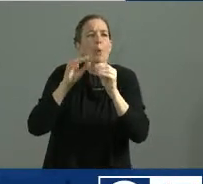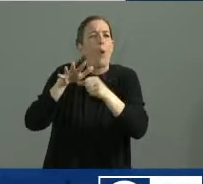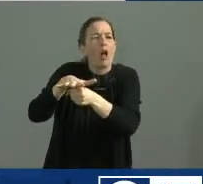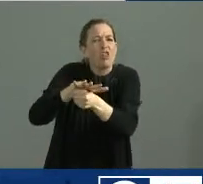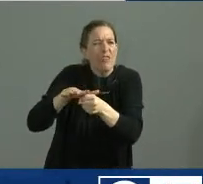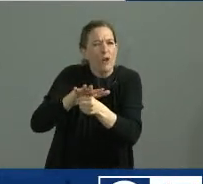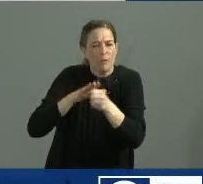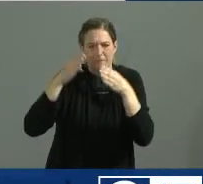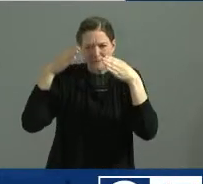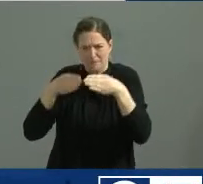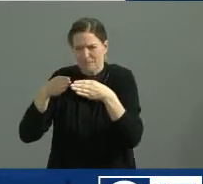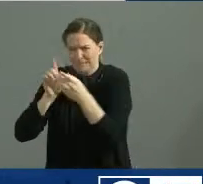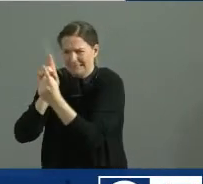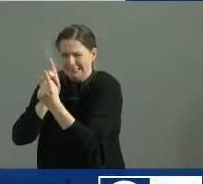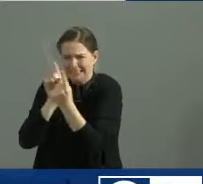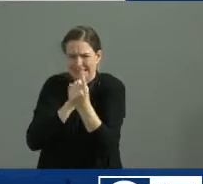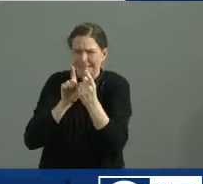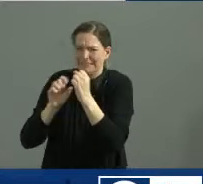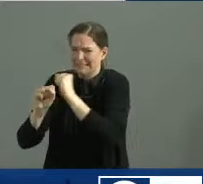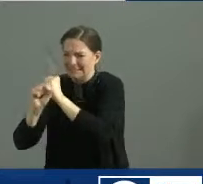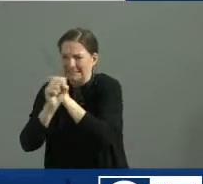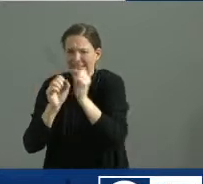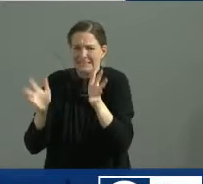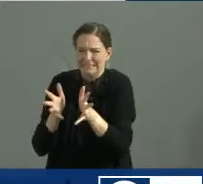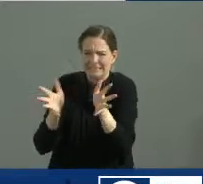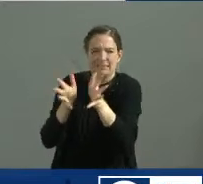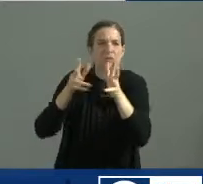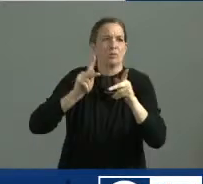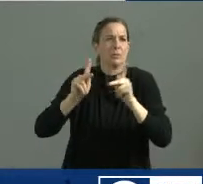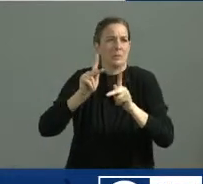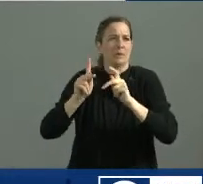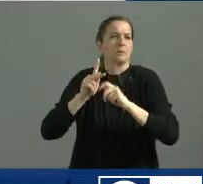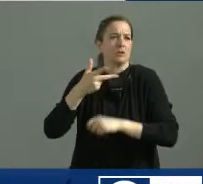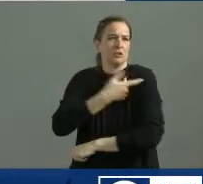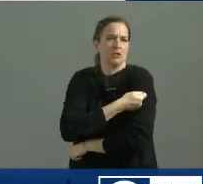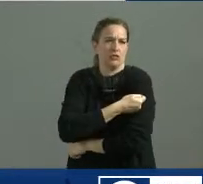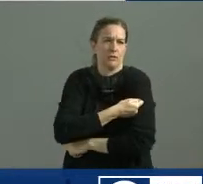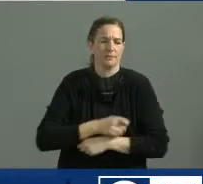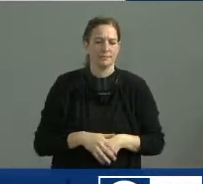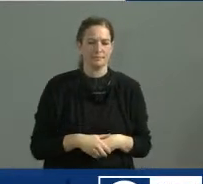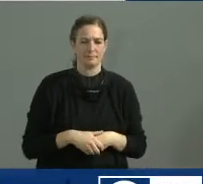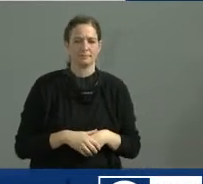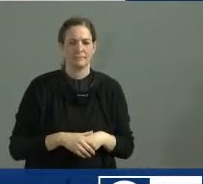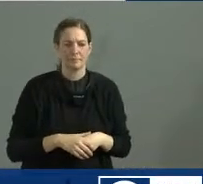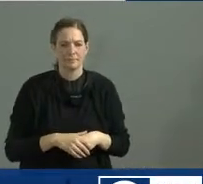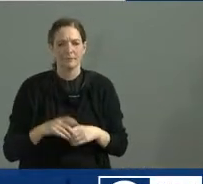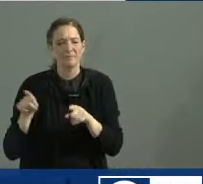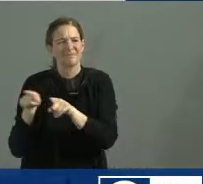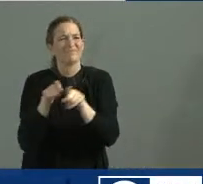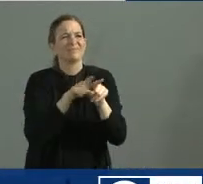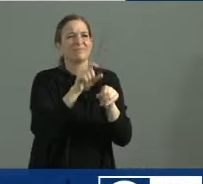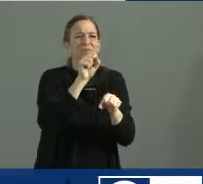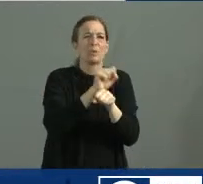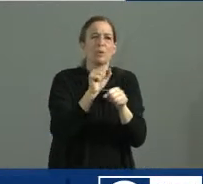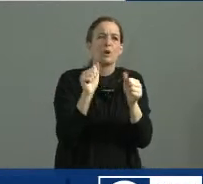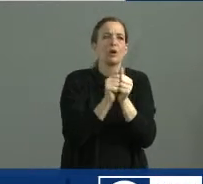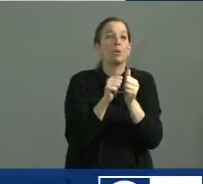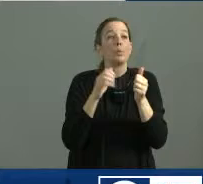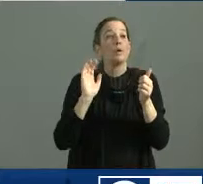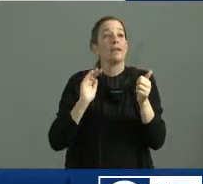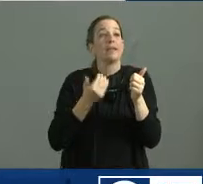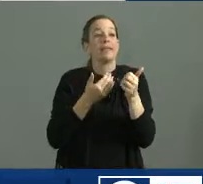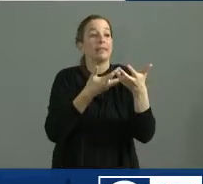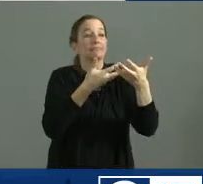to get those types of individuals. And then working with our FQHCs and some of those trusted providers